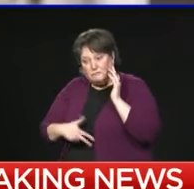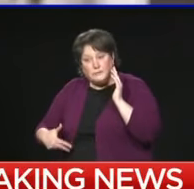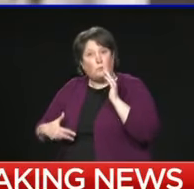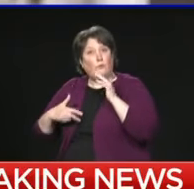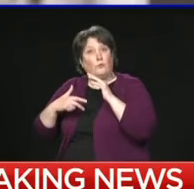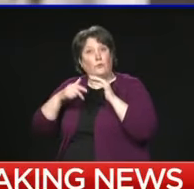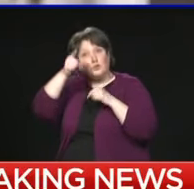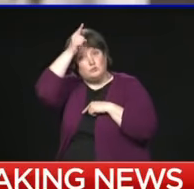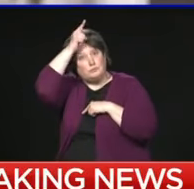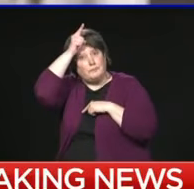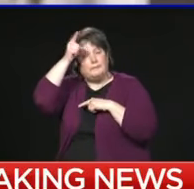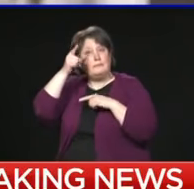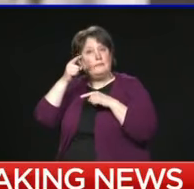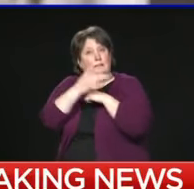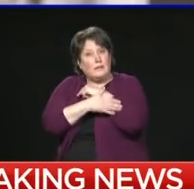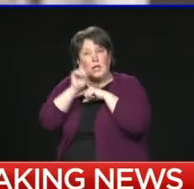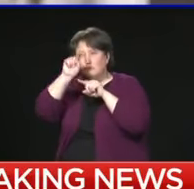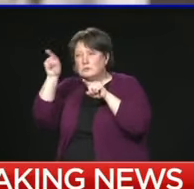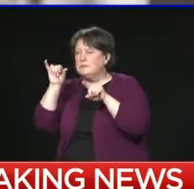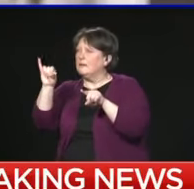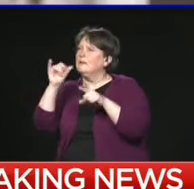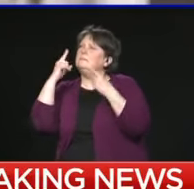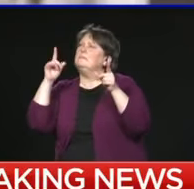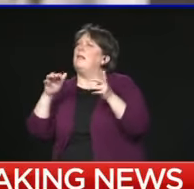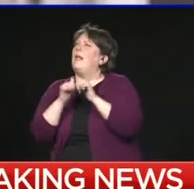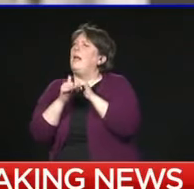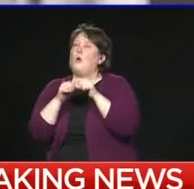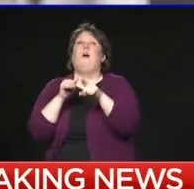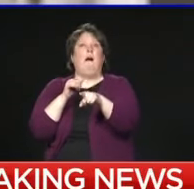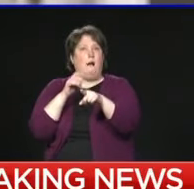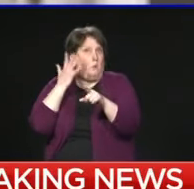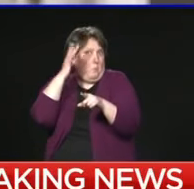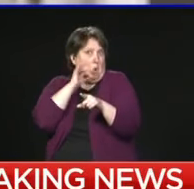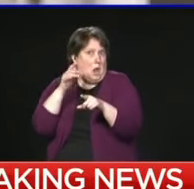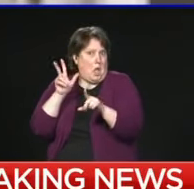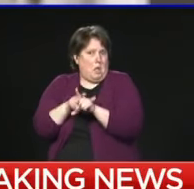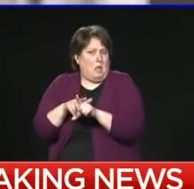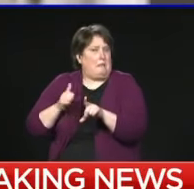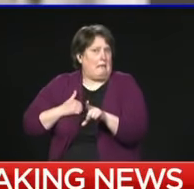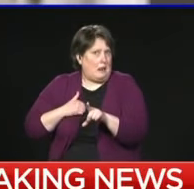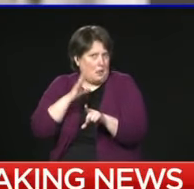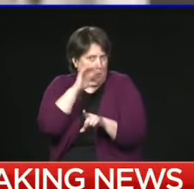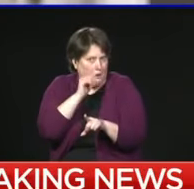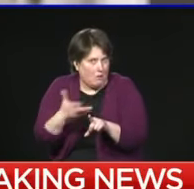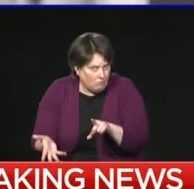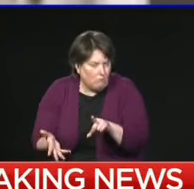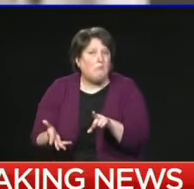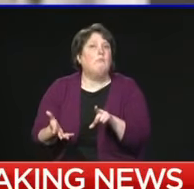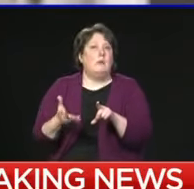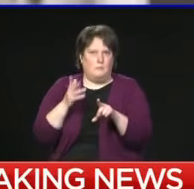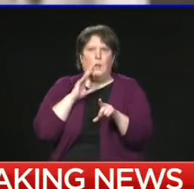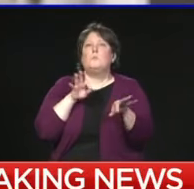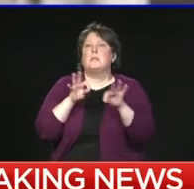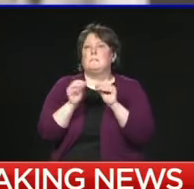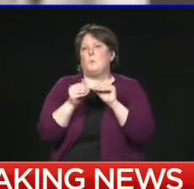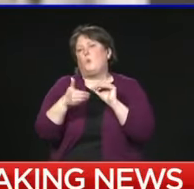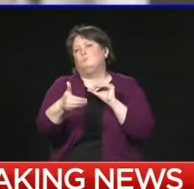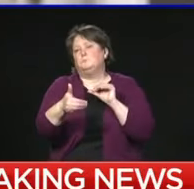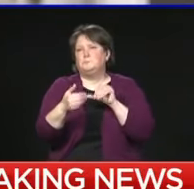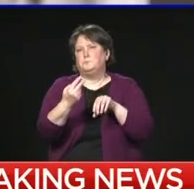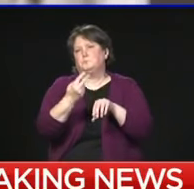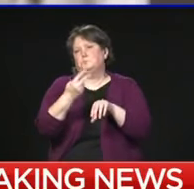others, and looking at how we can make that work or make equivalent things work here in Canada. We will have more to say on that in the coming